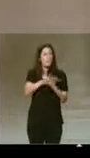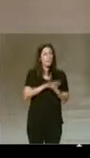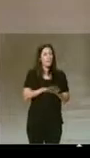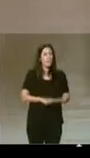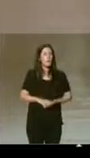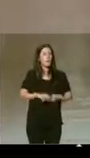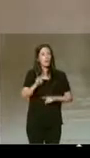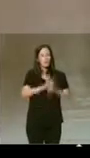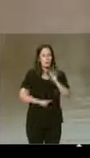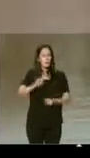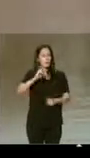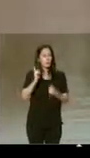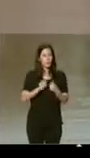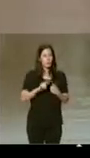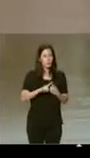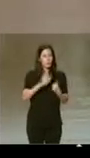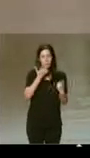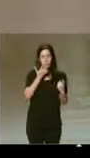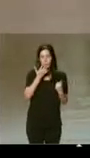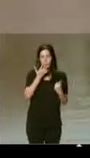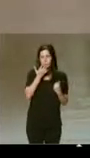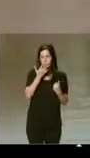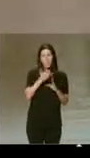issues regarding these problems. First of all,